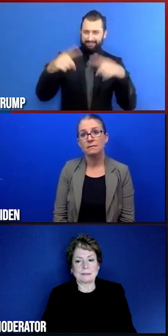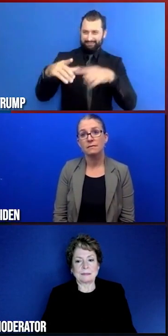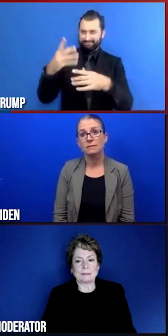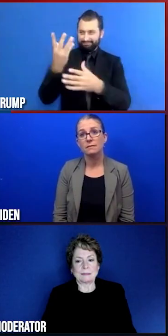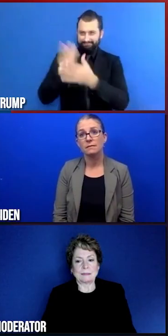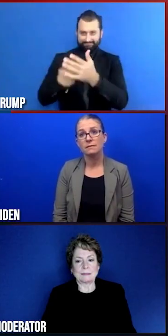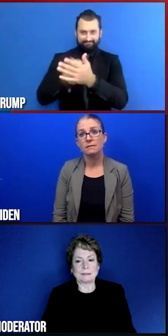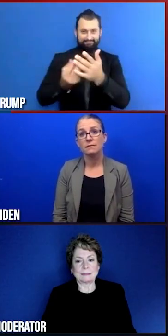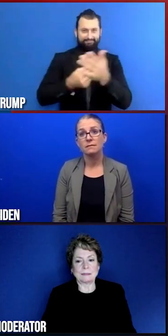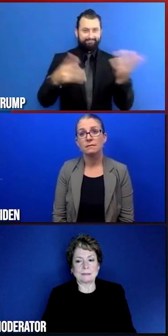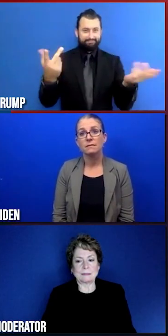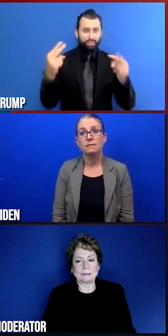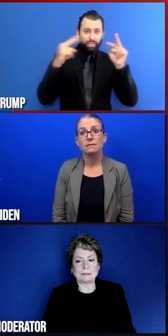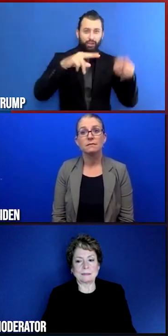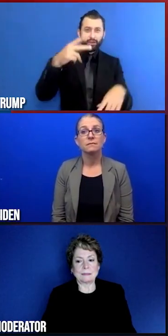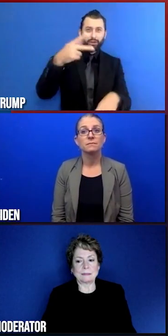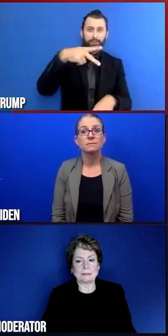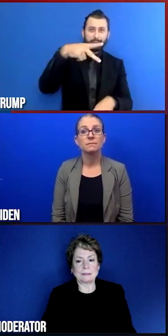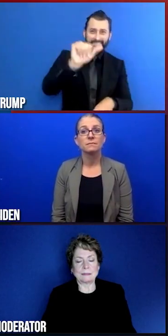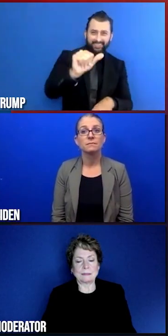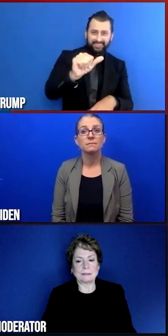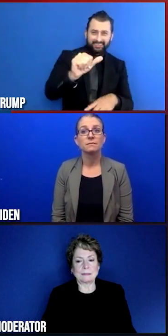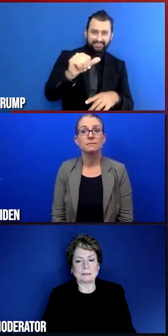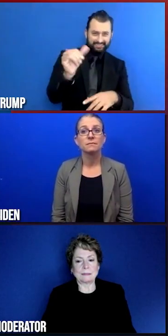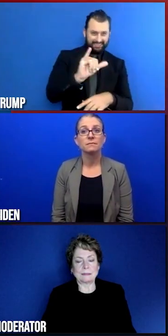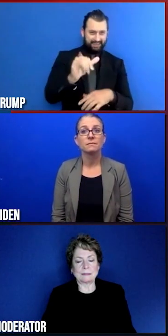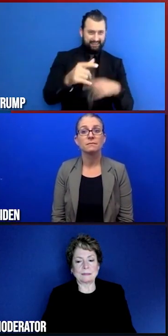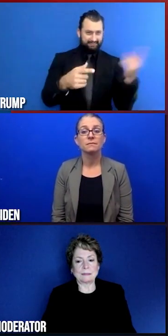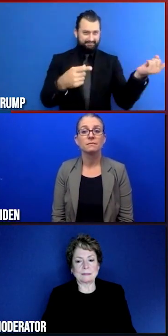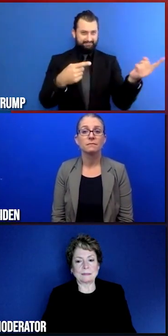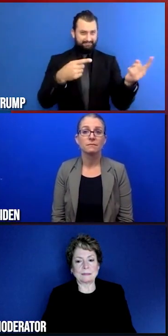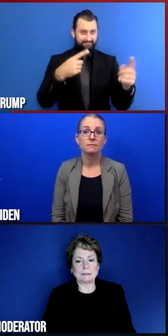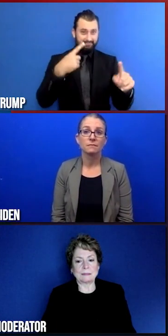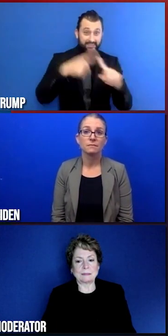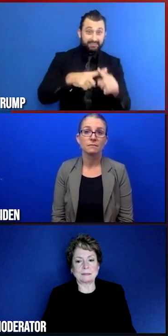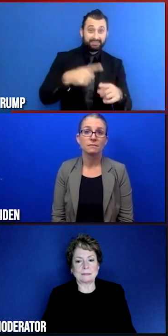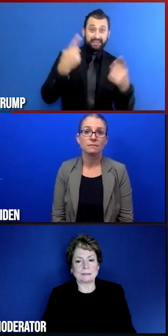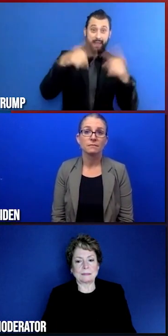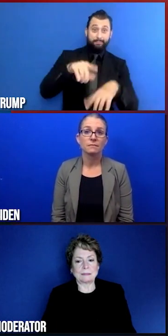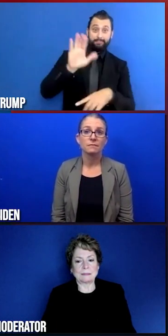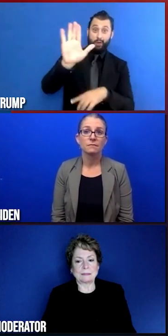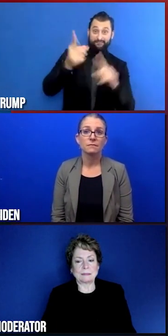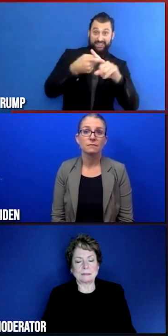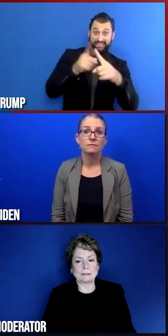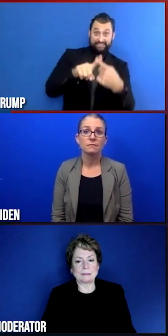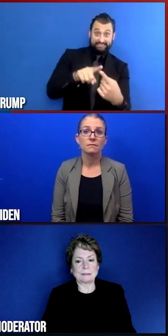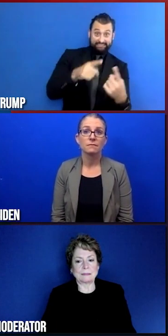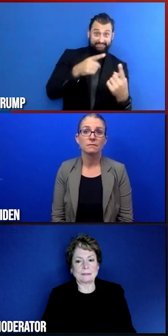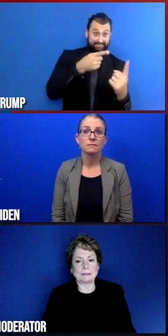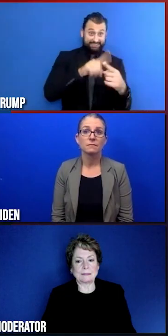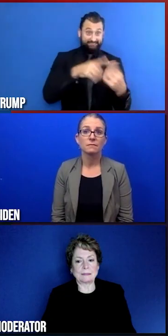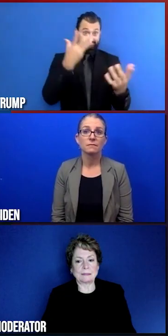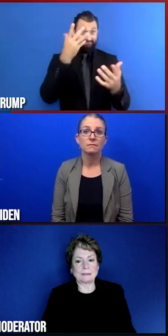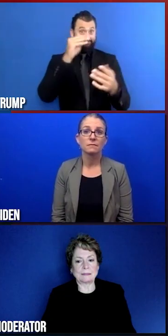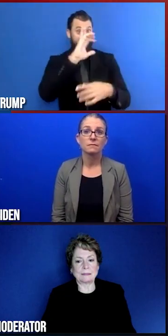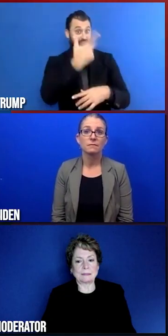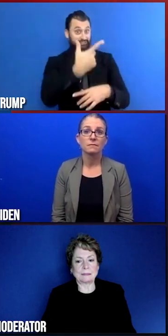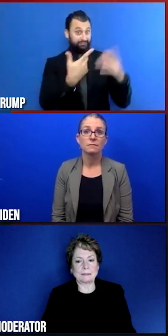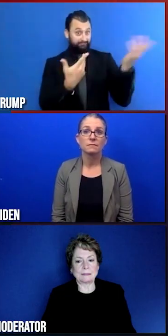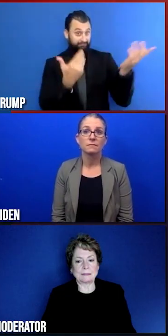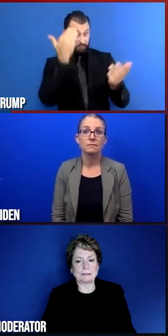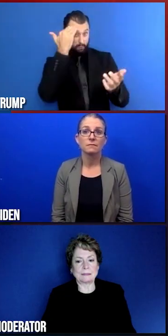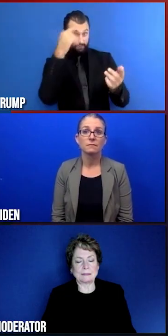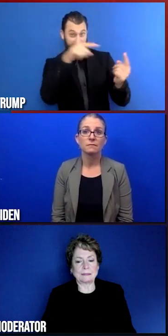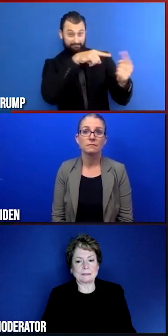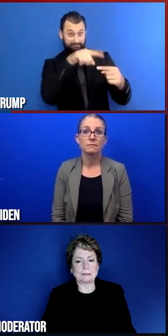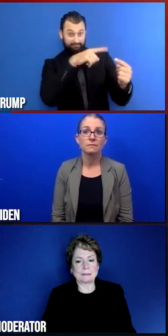in Michigan, where her husband's the only one allowed to do anything. It's been like a prison. Now it was just ruled unconstitutional. Take a